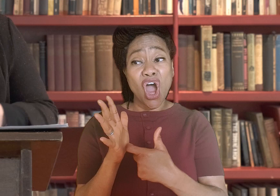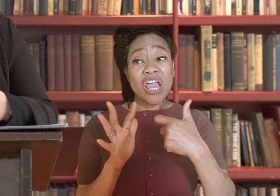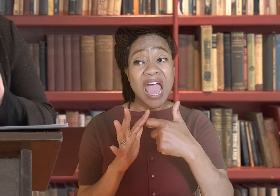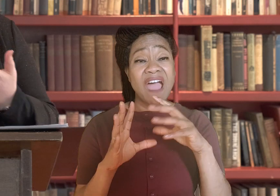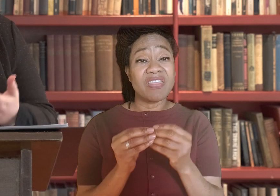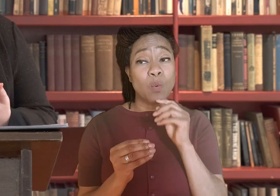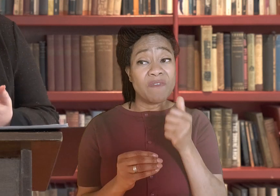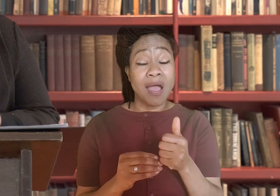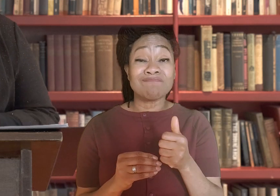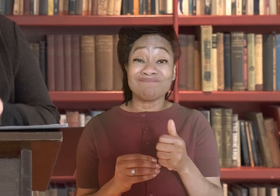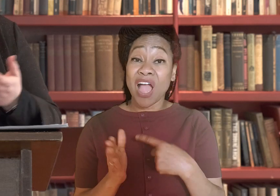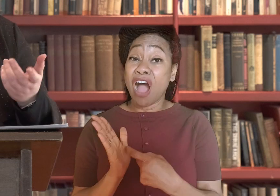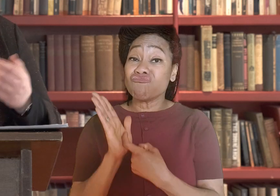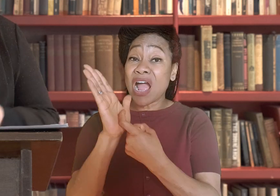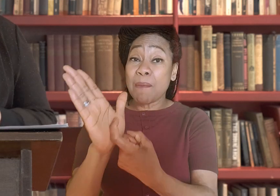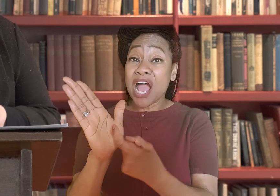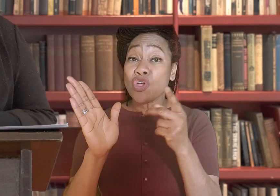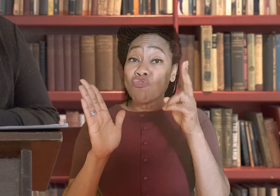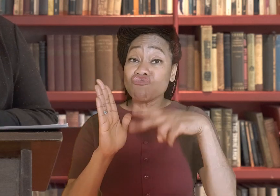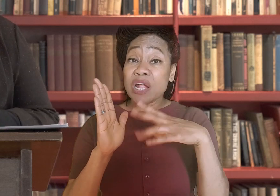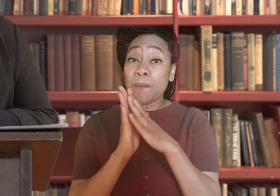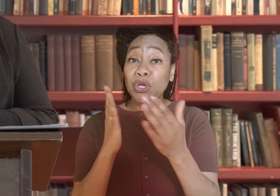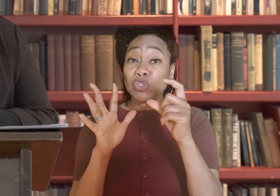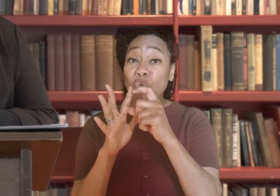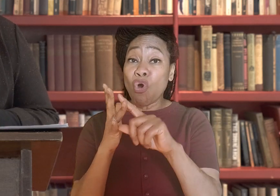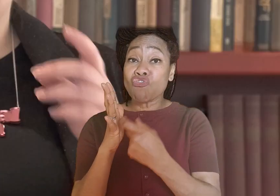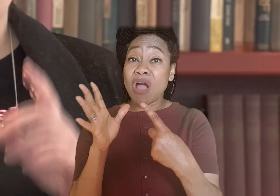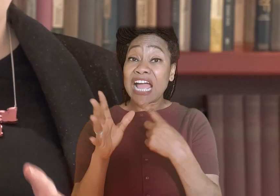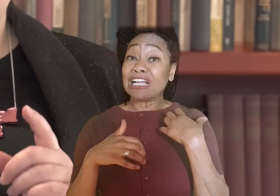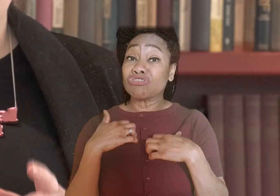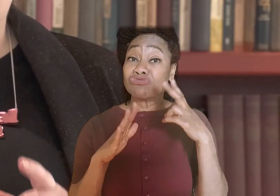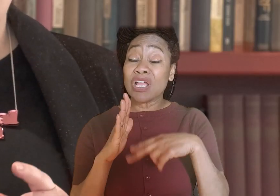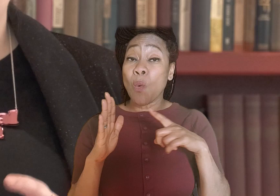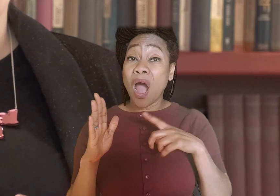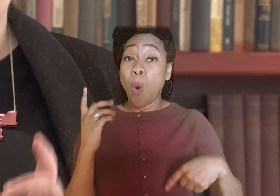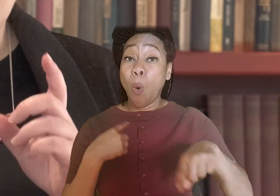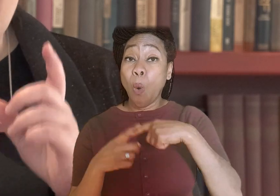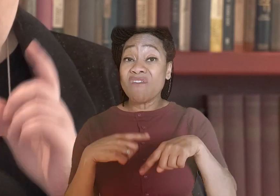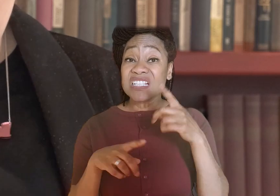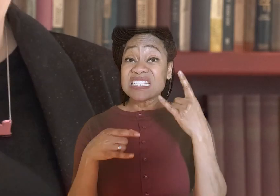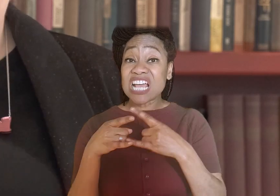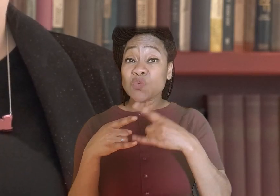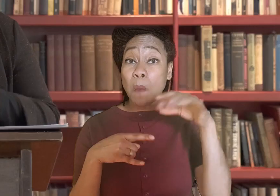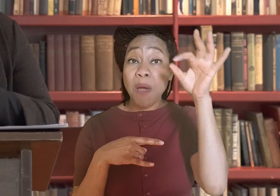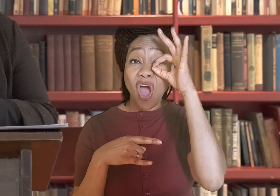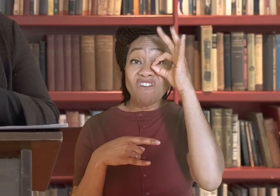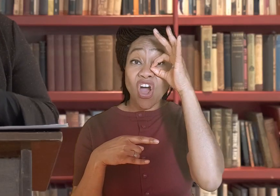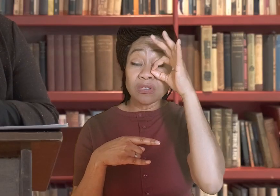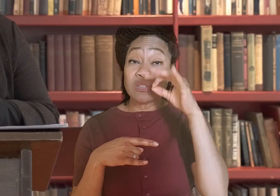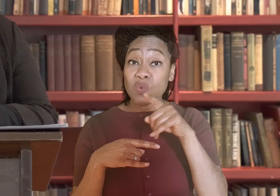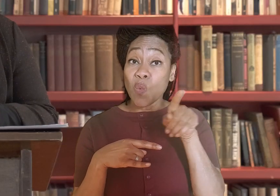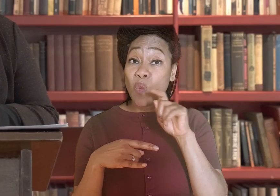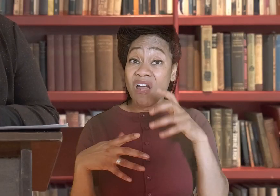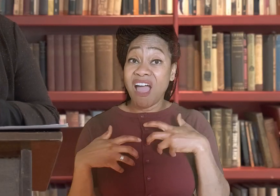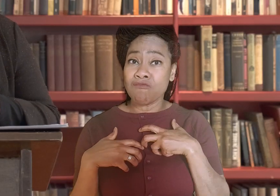point. It's an interesting read. We're all labelled sexual perverts at heart, but it will enrage you, or it should. Freud